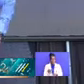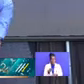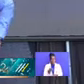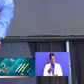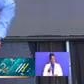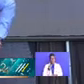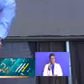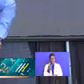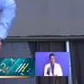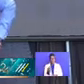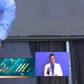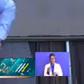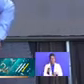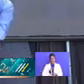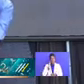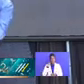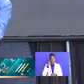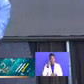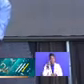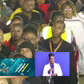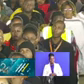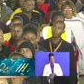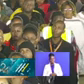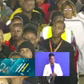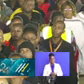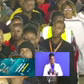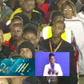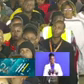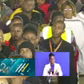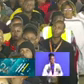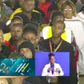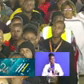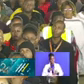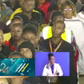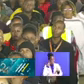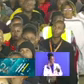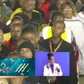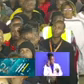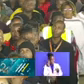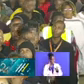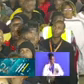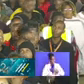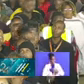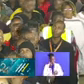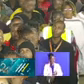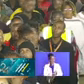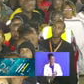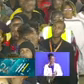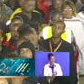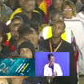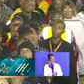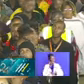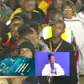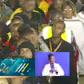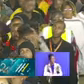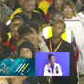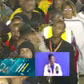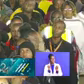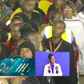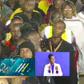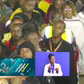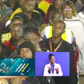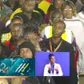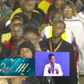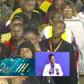he has a voice I'm going to see so I decided when my auntie was not at home to go